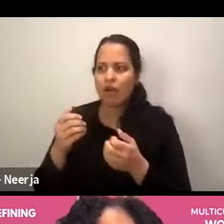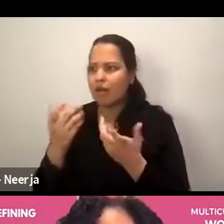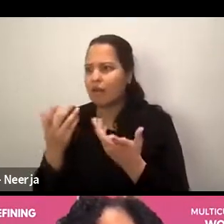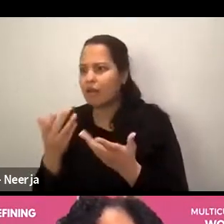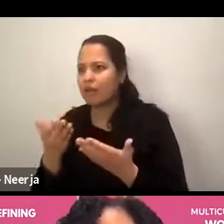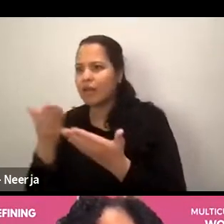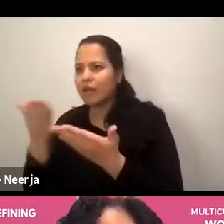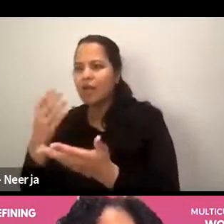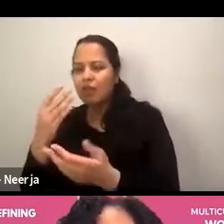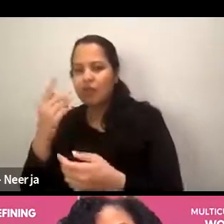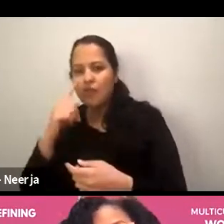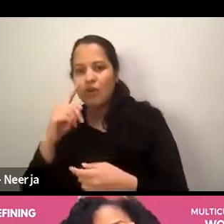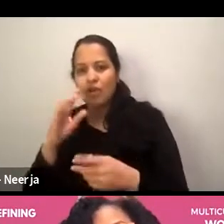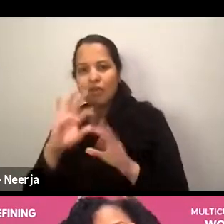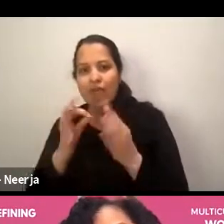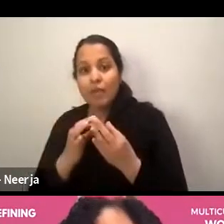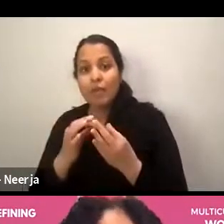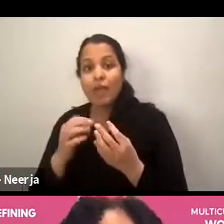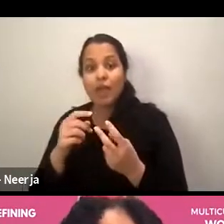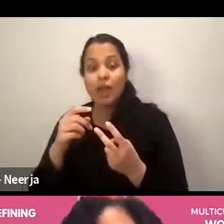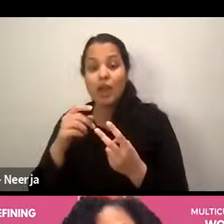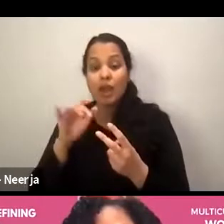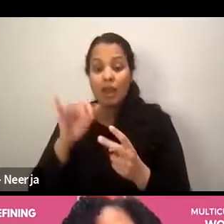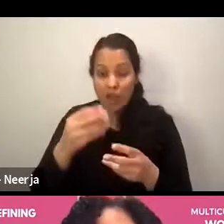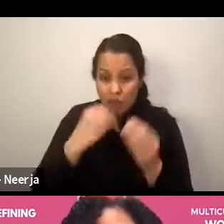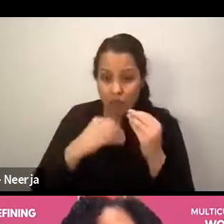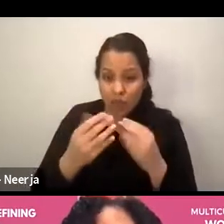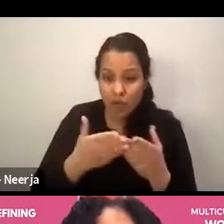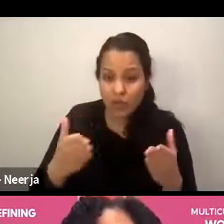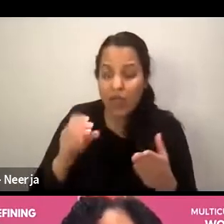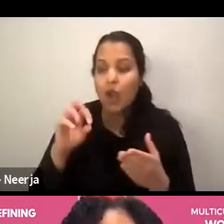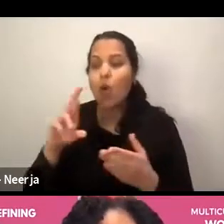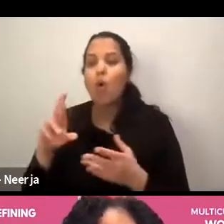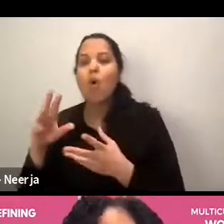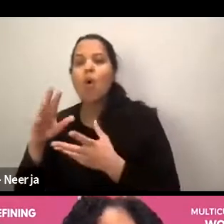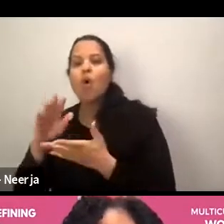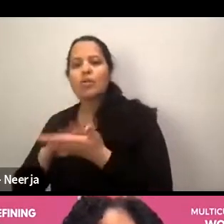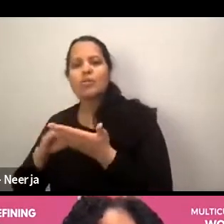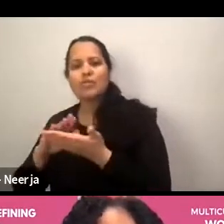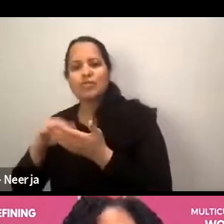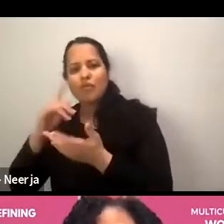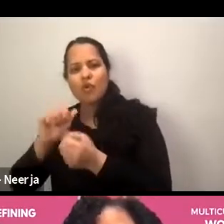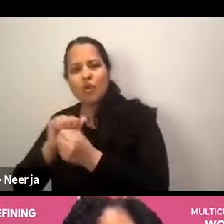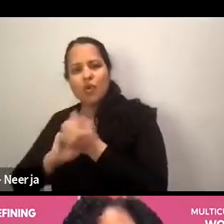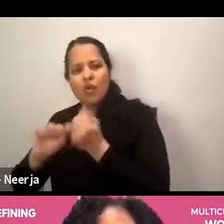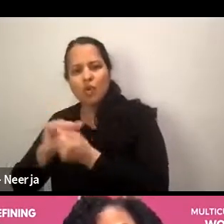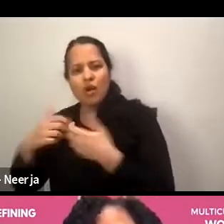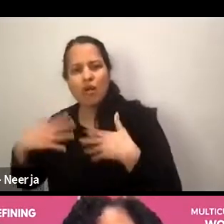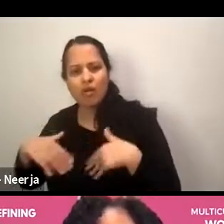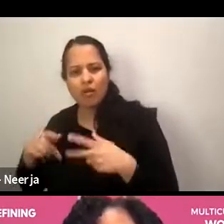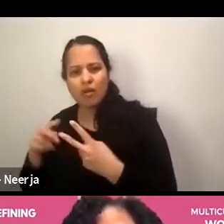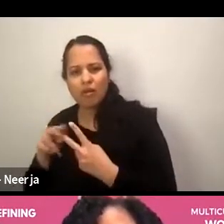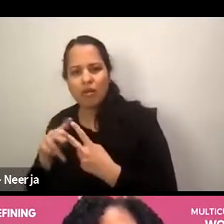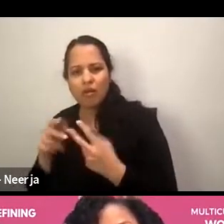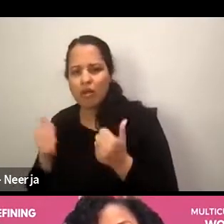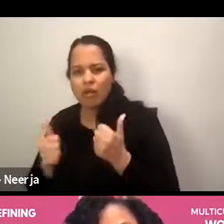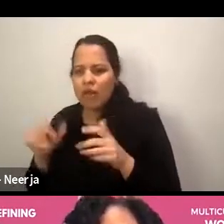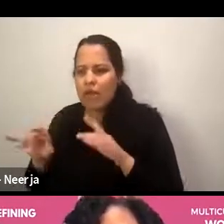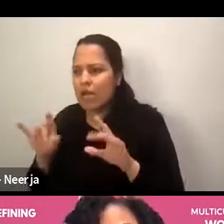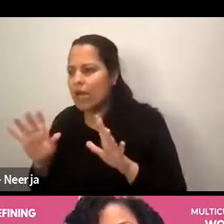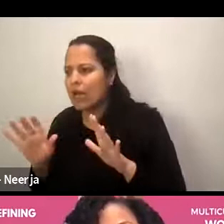detergent. That's how real COVID-19 is impacting women of